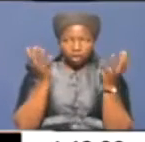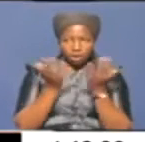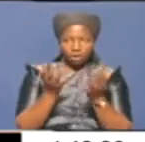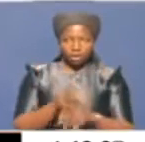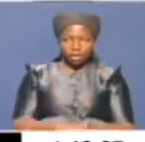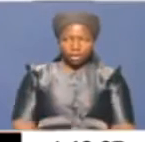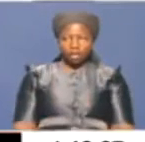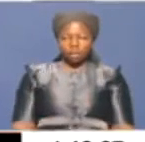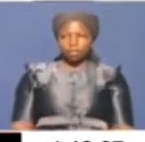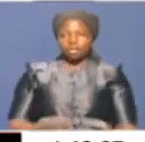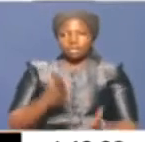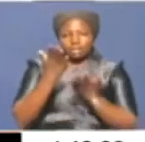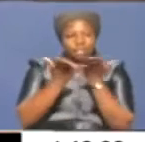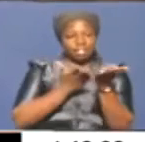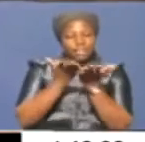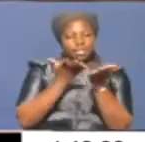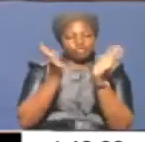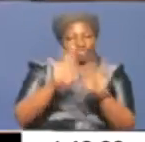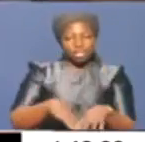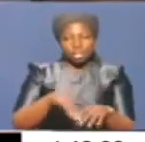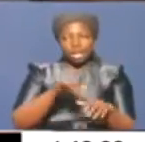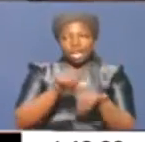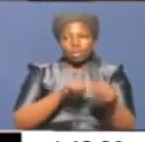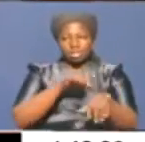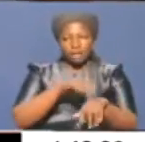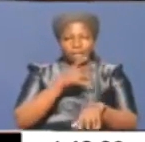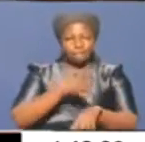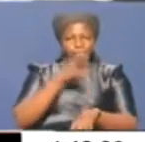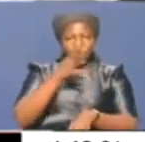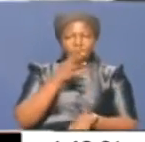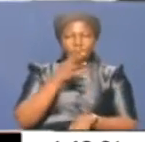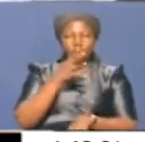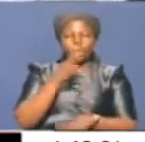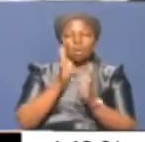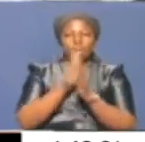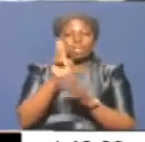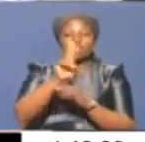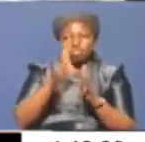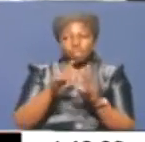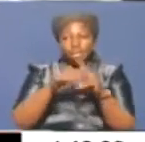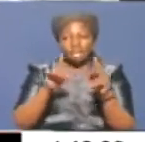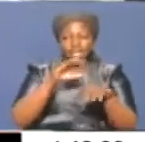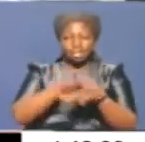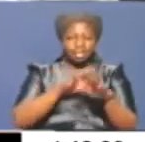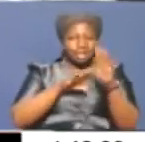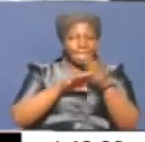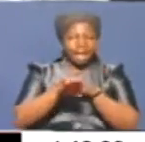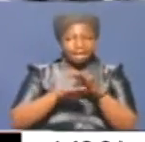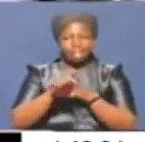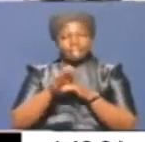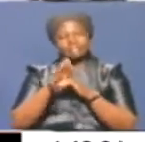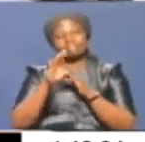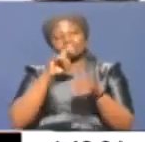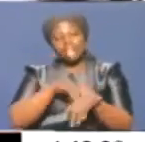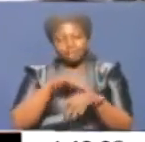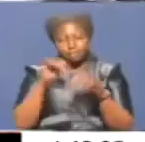The services went down at about 4 Greenwich Meridian time, with users beginning to gain access to sites at around 10